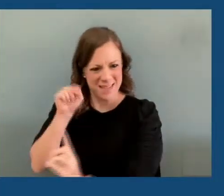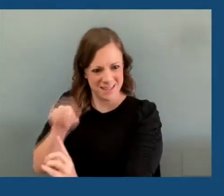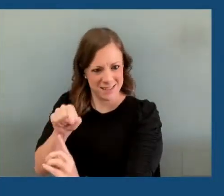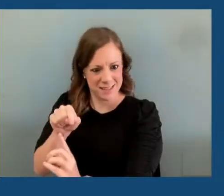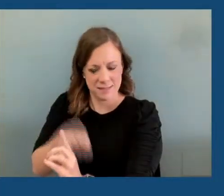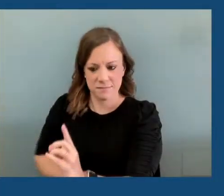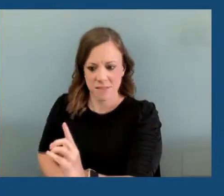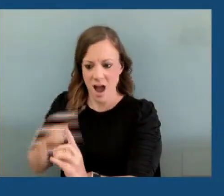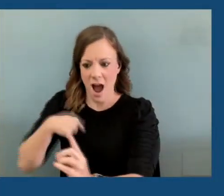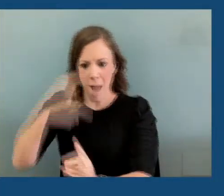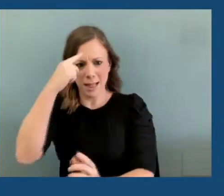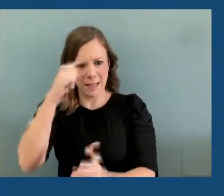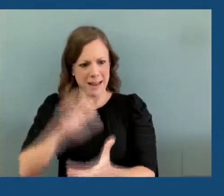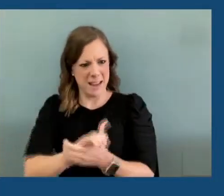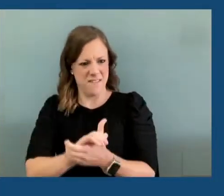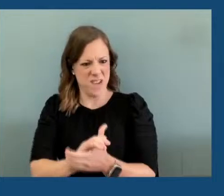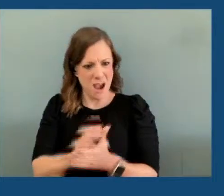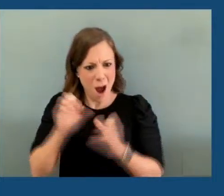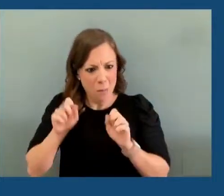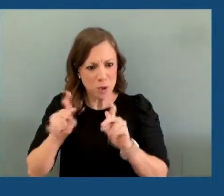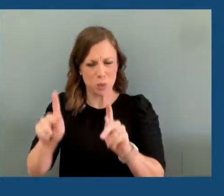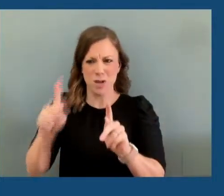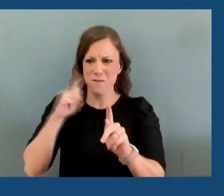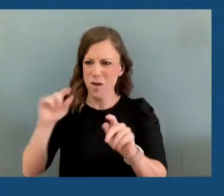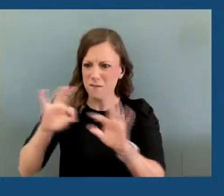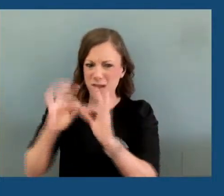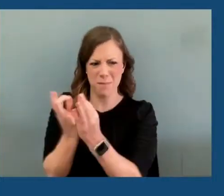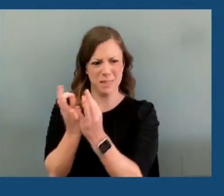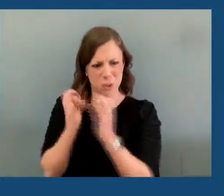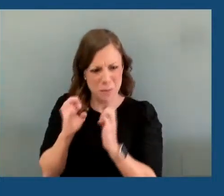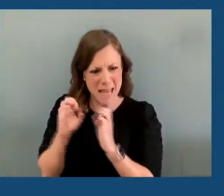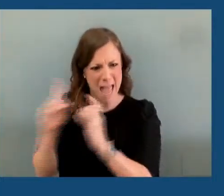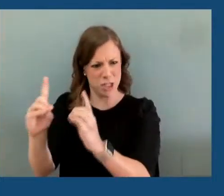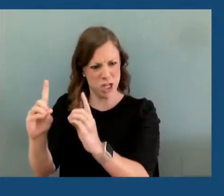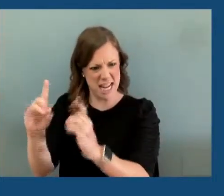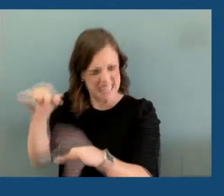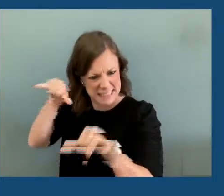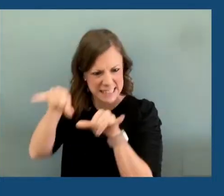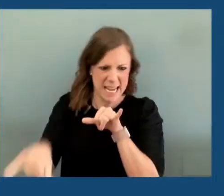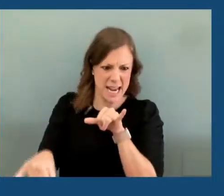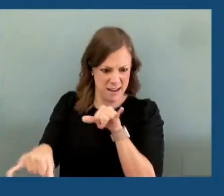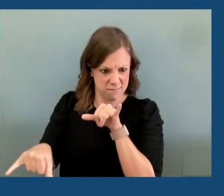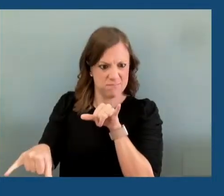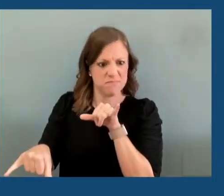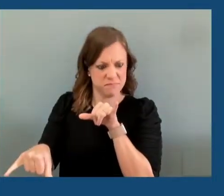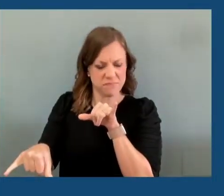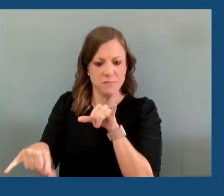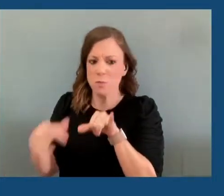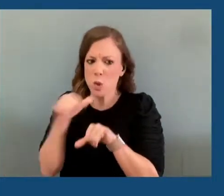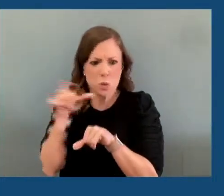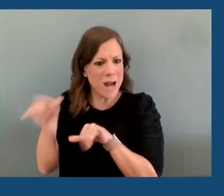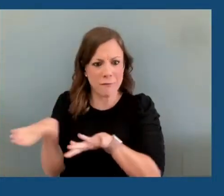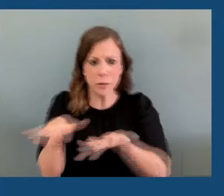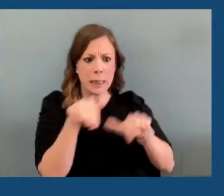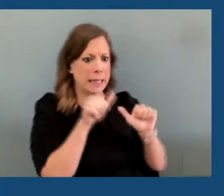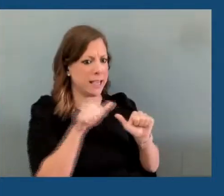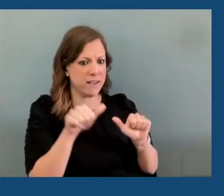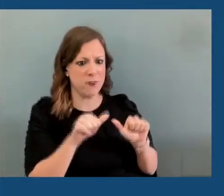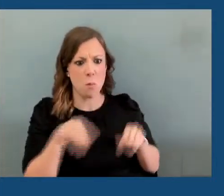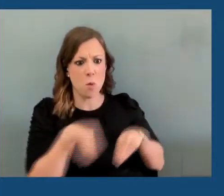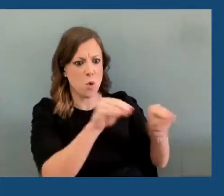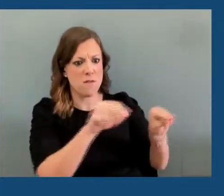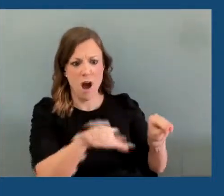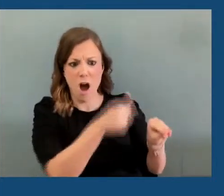for families to be educated here and stay here. You don't have to go to another state. People from other states are now discovering us.